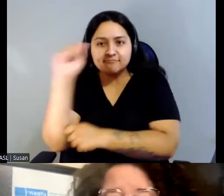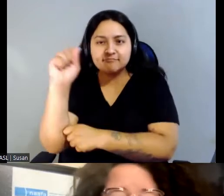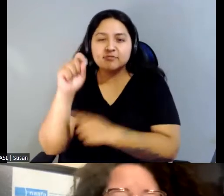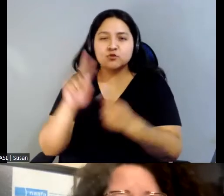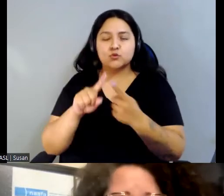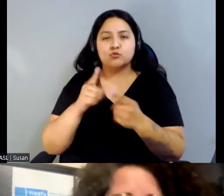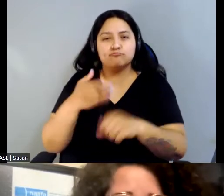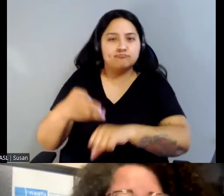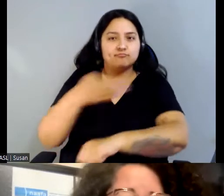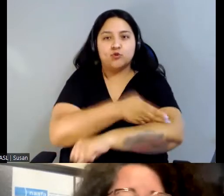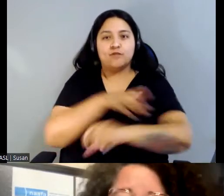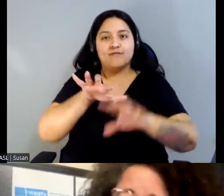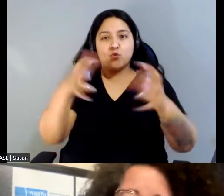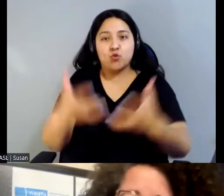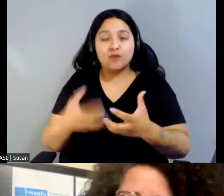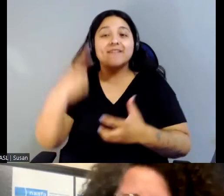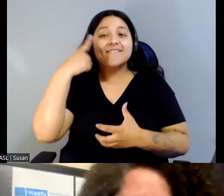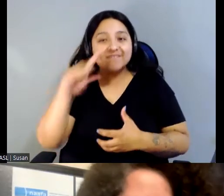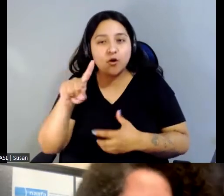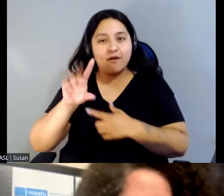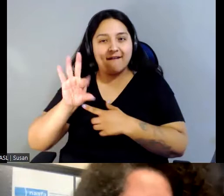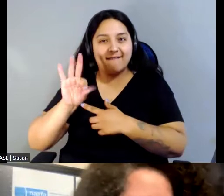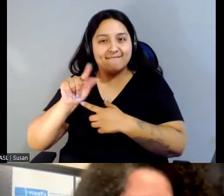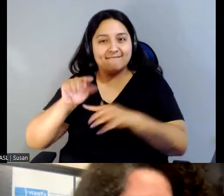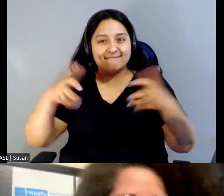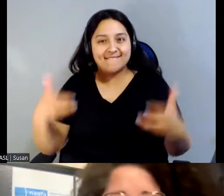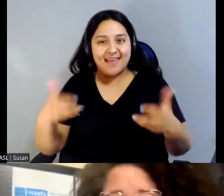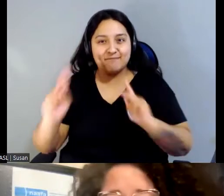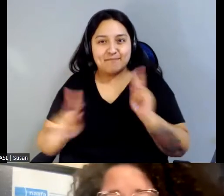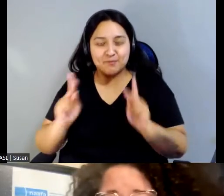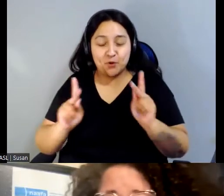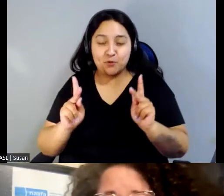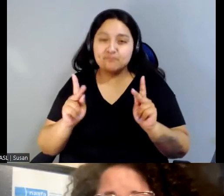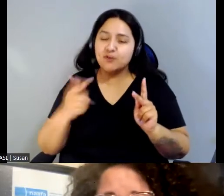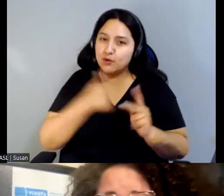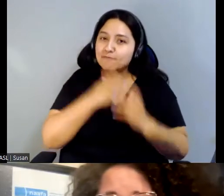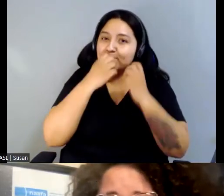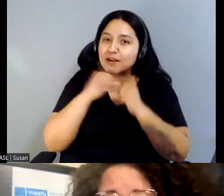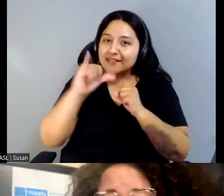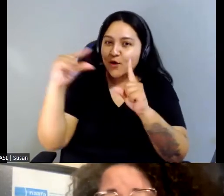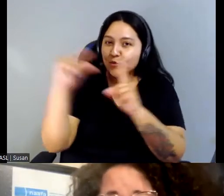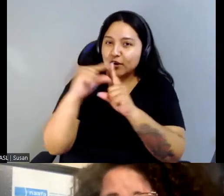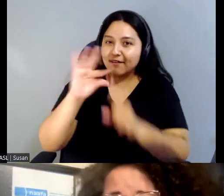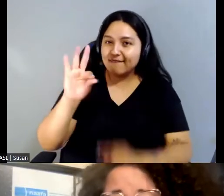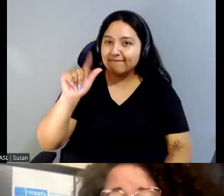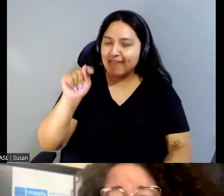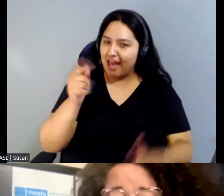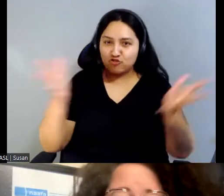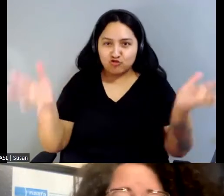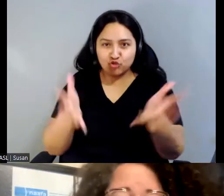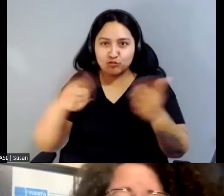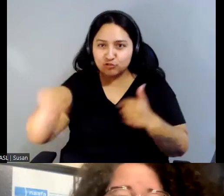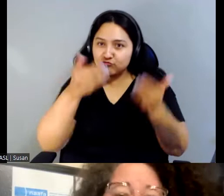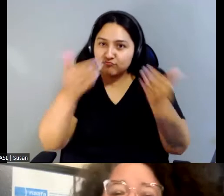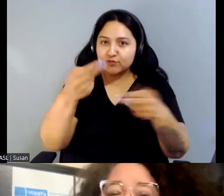place for fat people. As you can tell from our name and our mission, we embrace the word fat here and we encourage your use. We believe that that helps